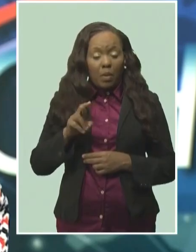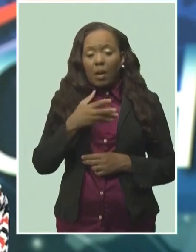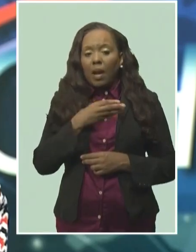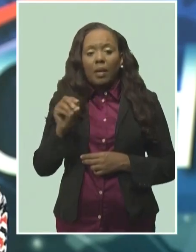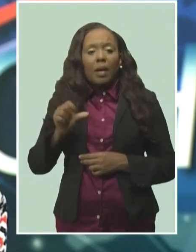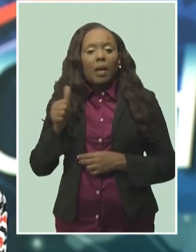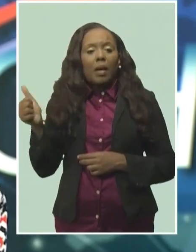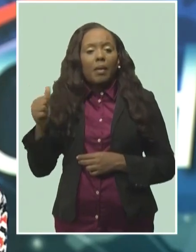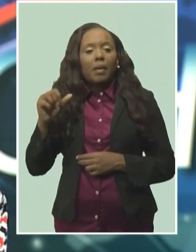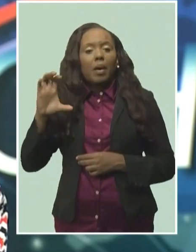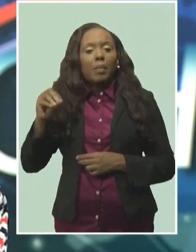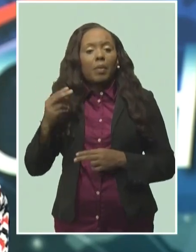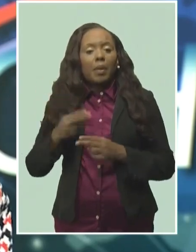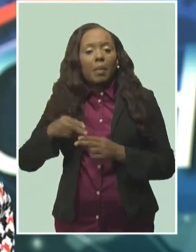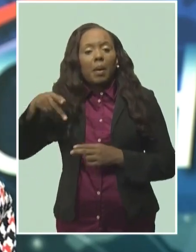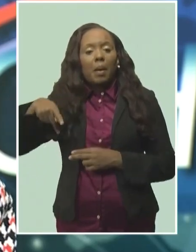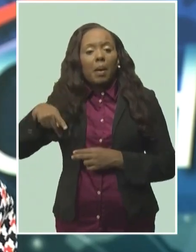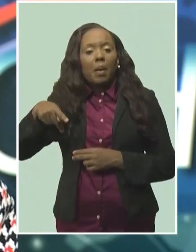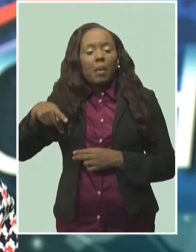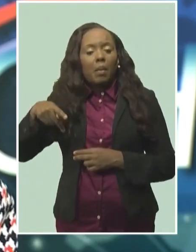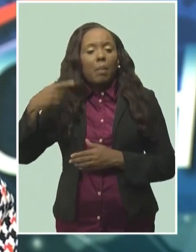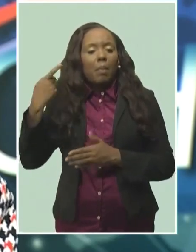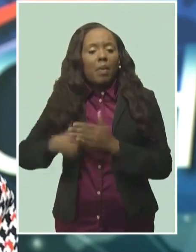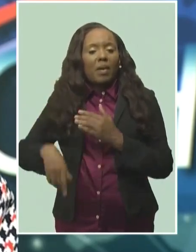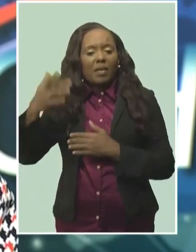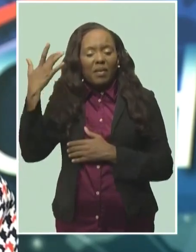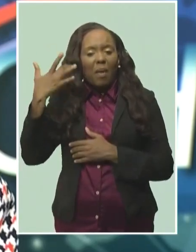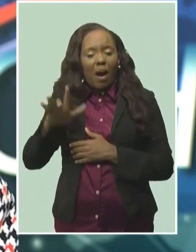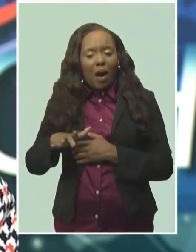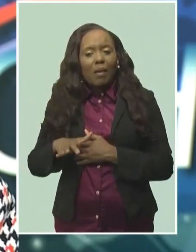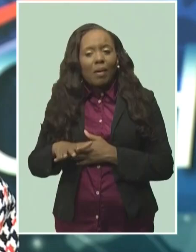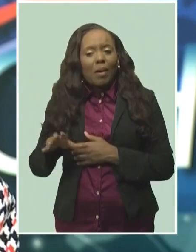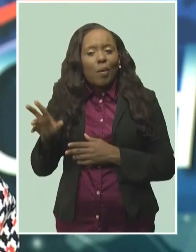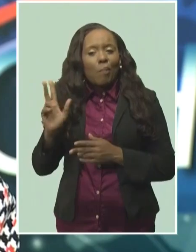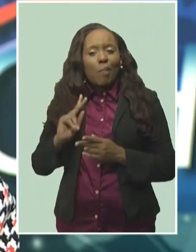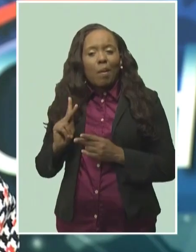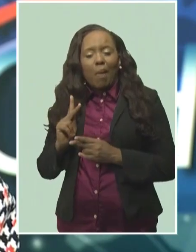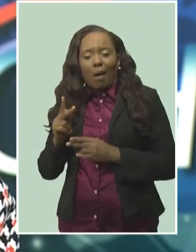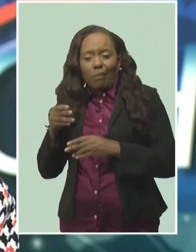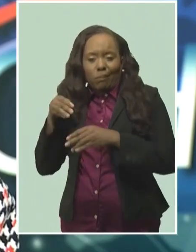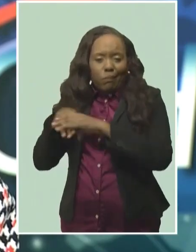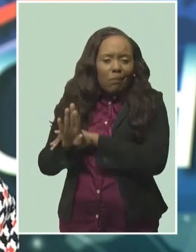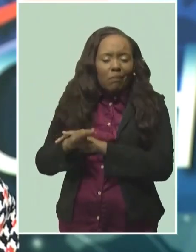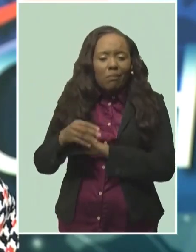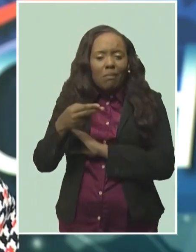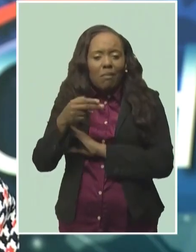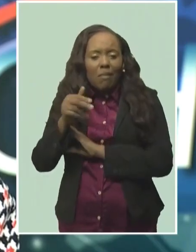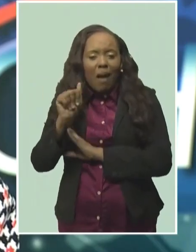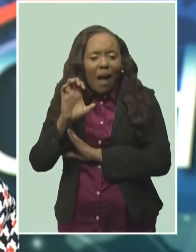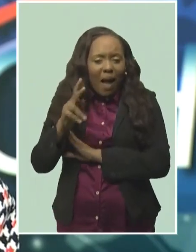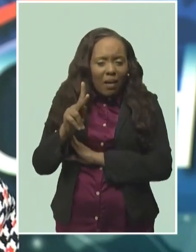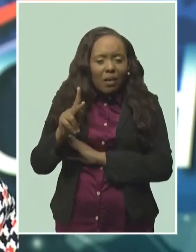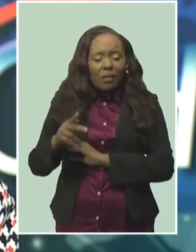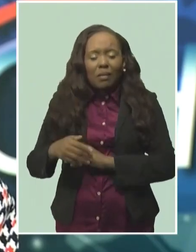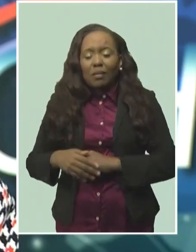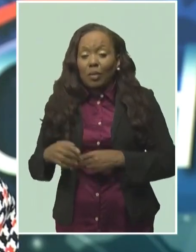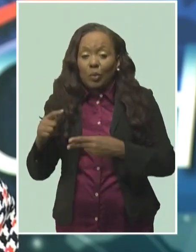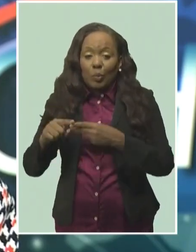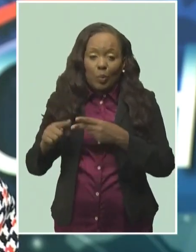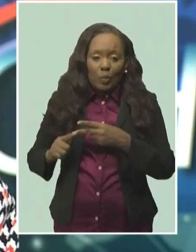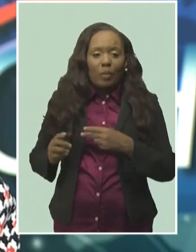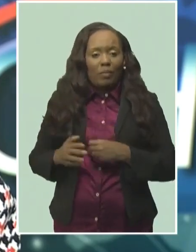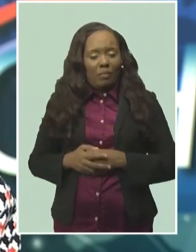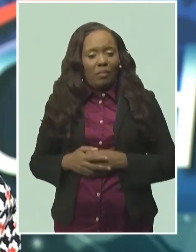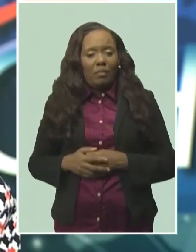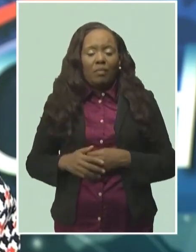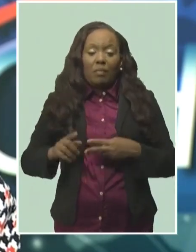2 of the companies targeted by hackers in recent months. Managing Director of Quartz, Trisha Tanis, confirmed her company had a data